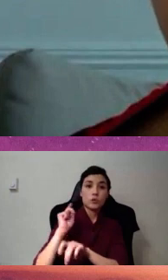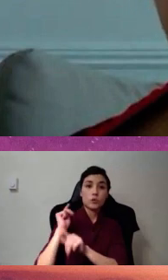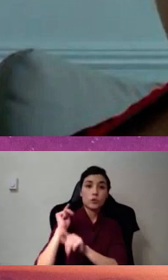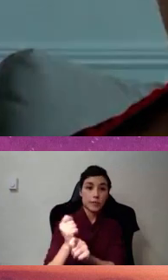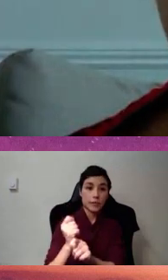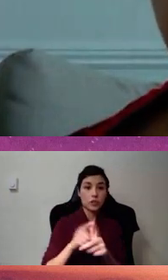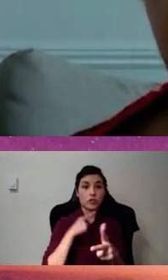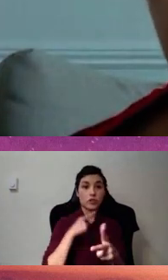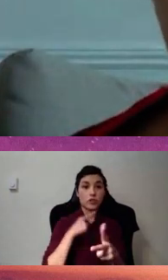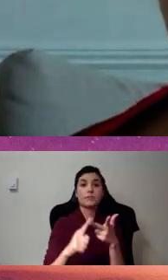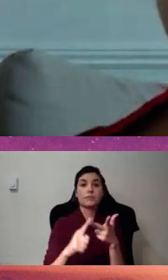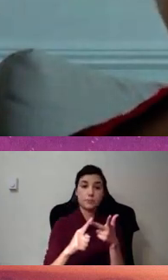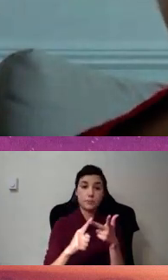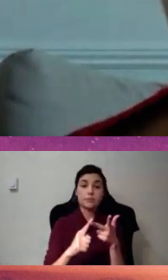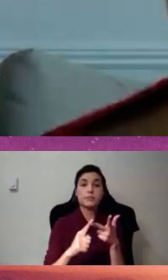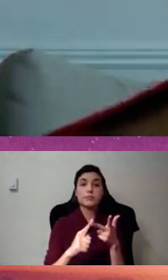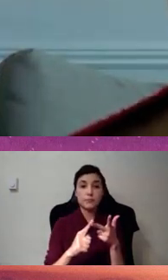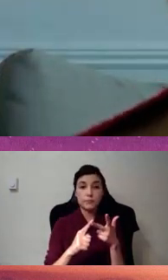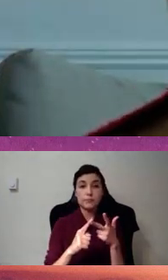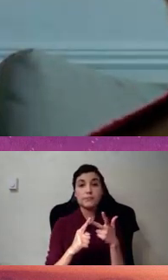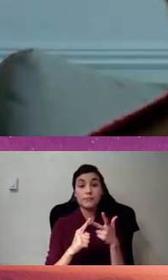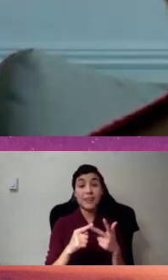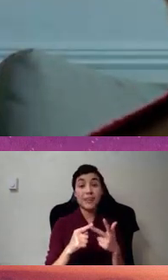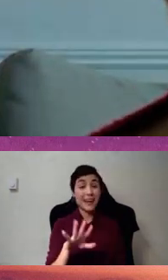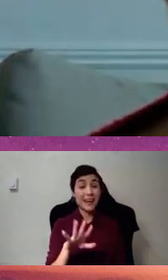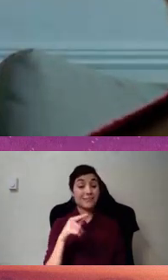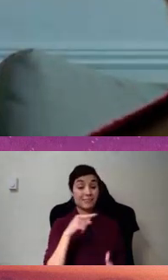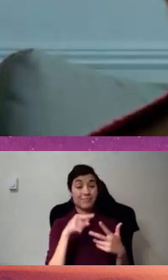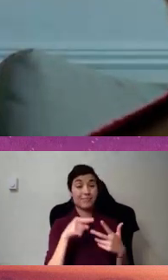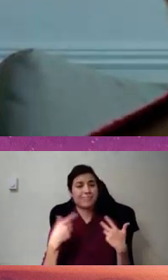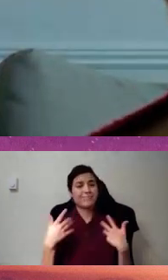as beautiful as that may sound,